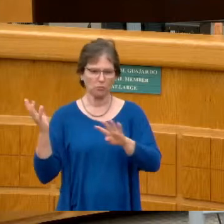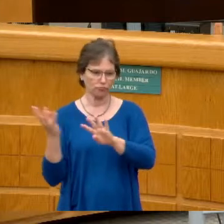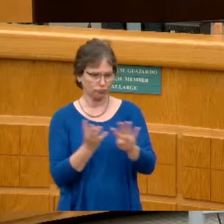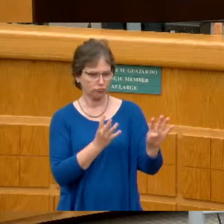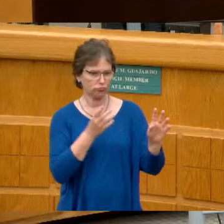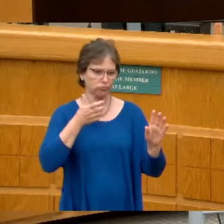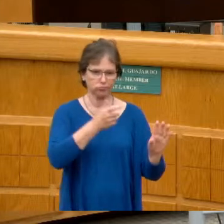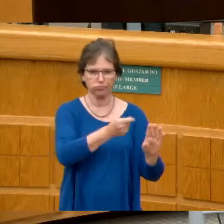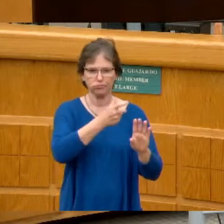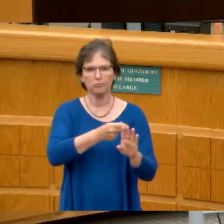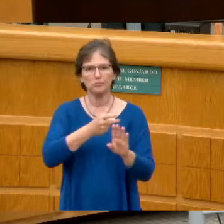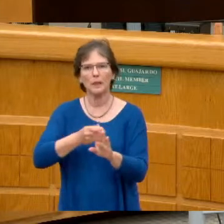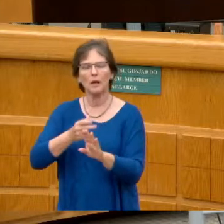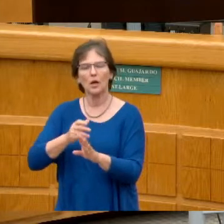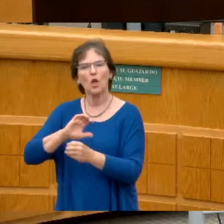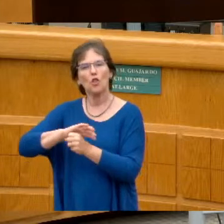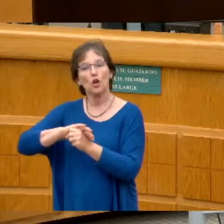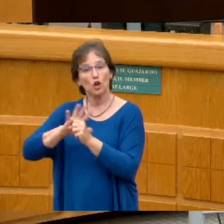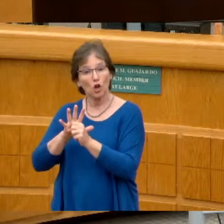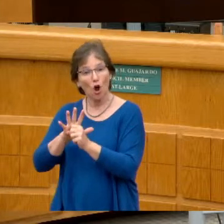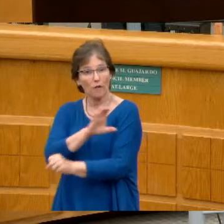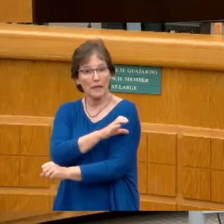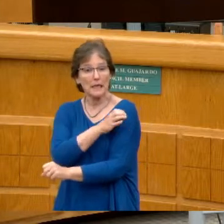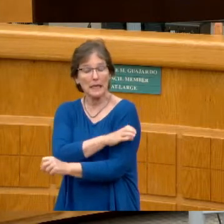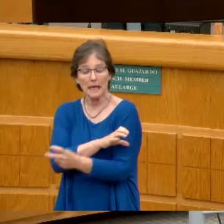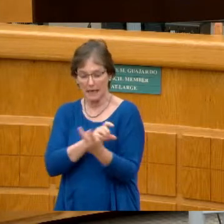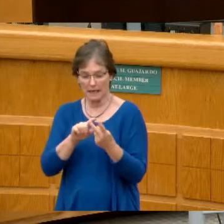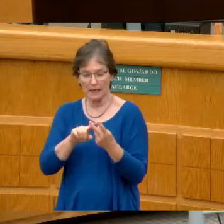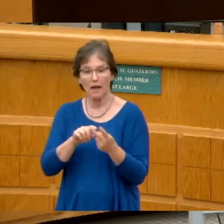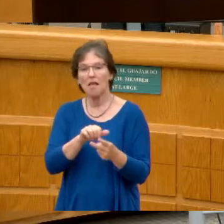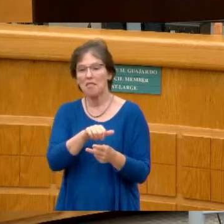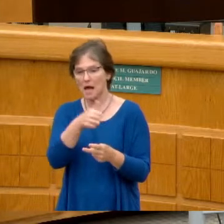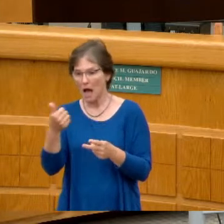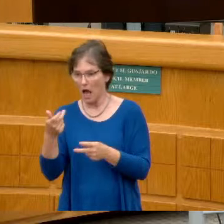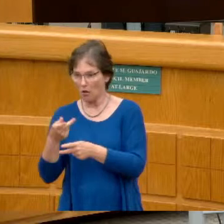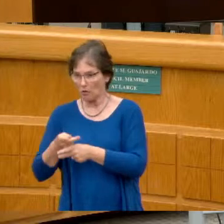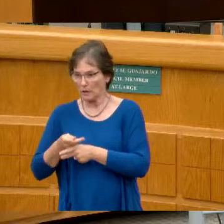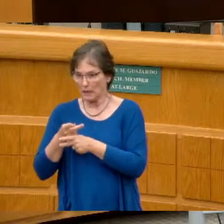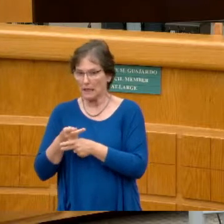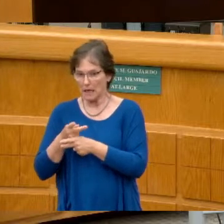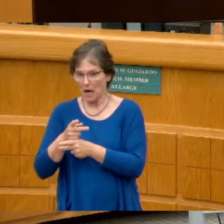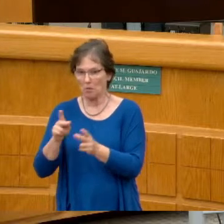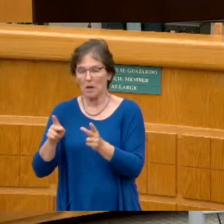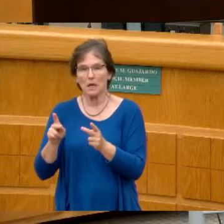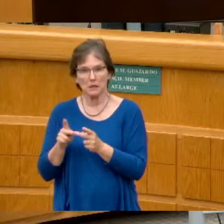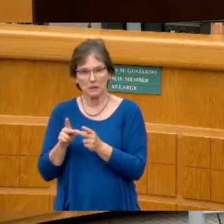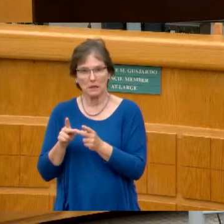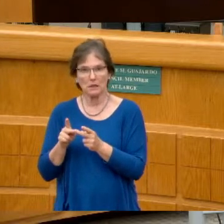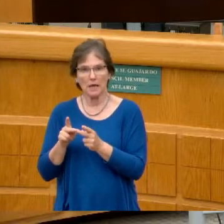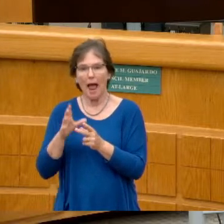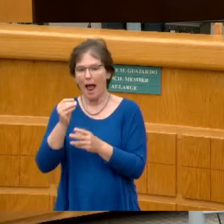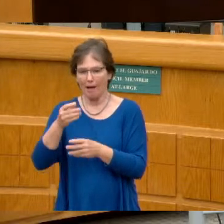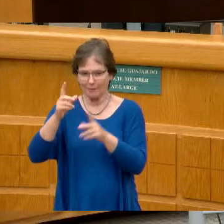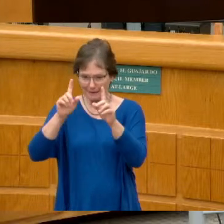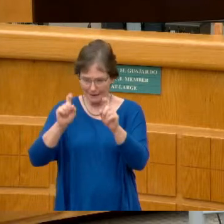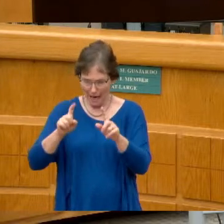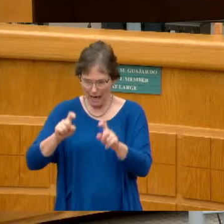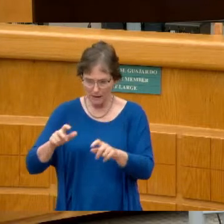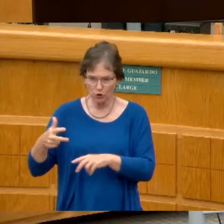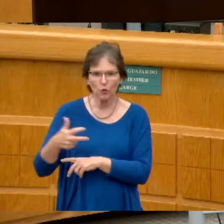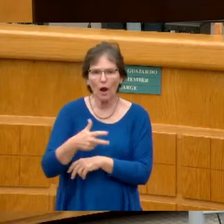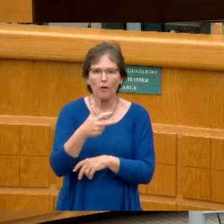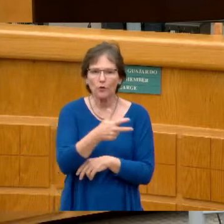collective efforts of all of us in emergency management and in health, city, county public health, to be ready and